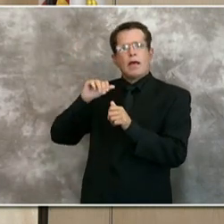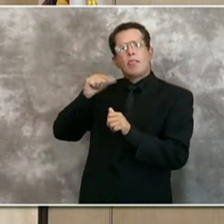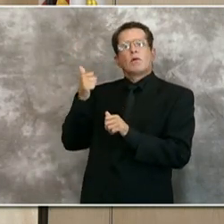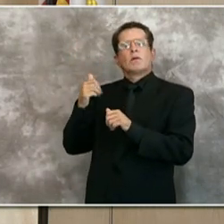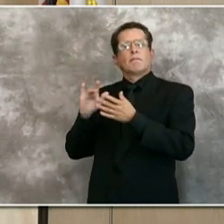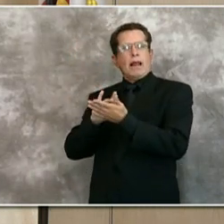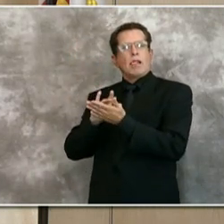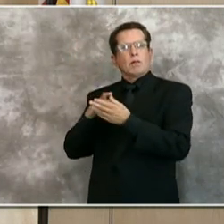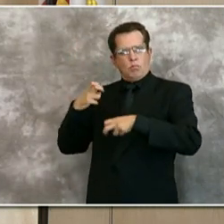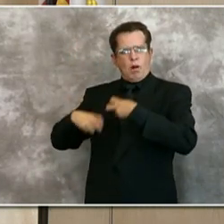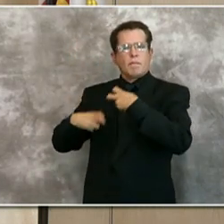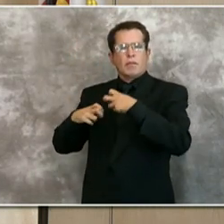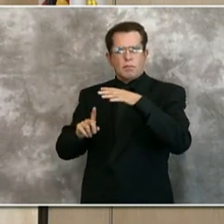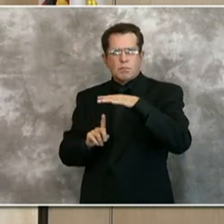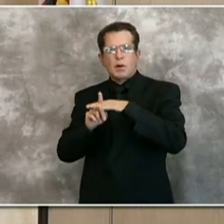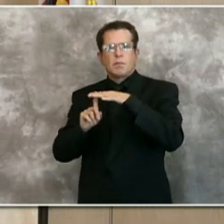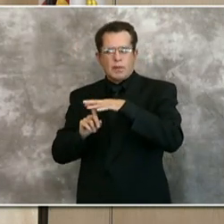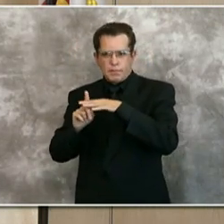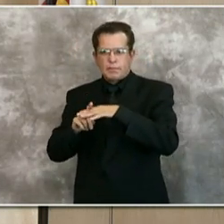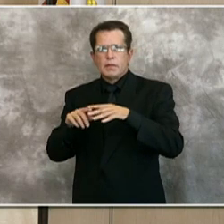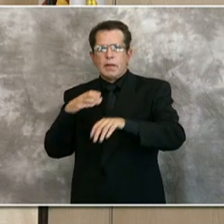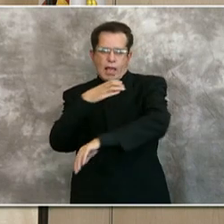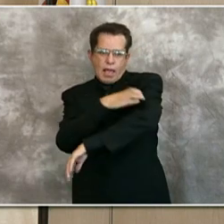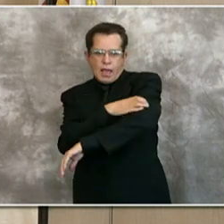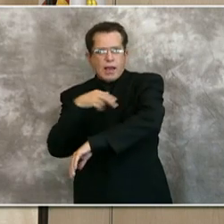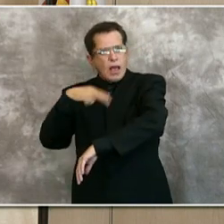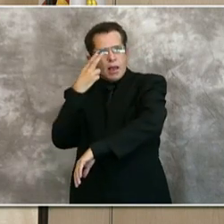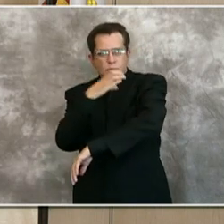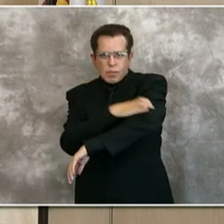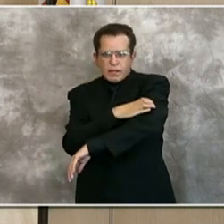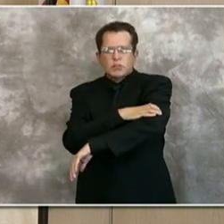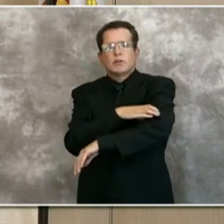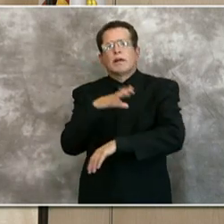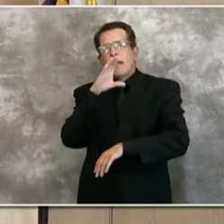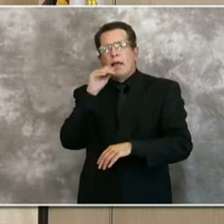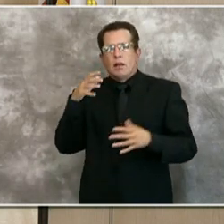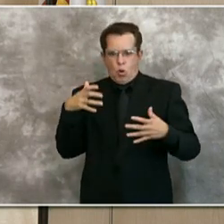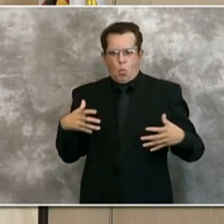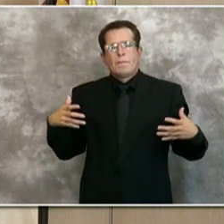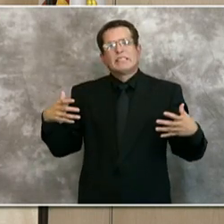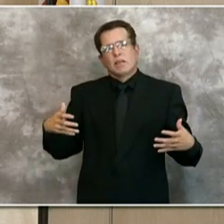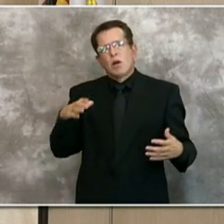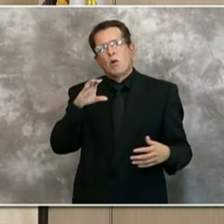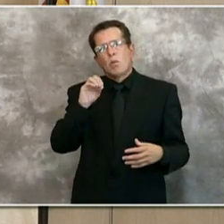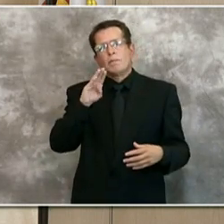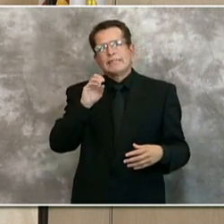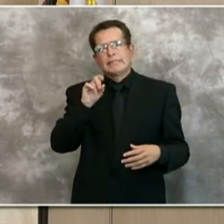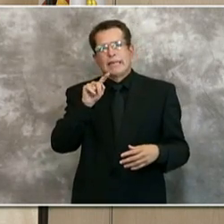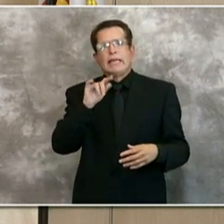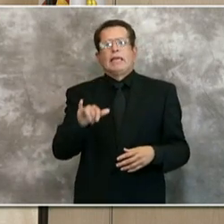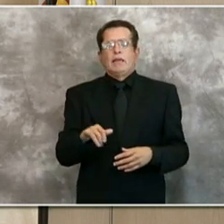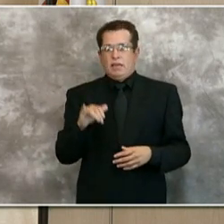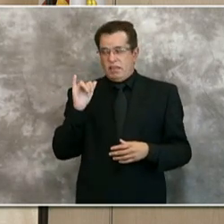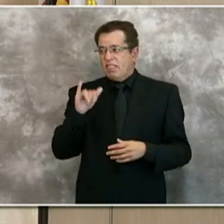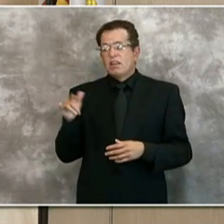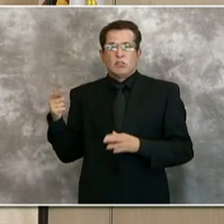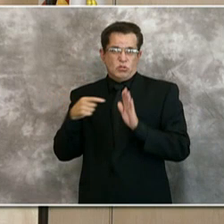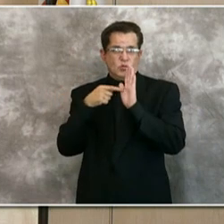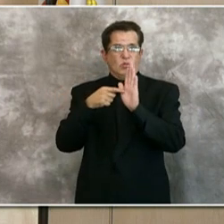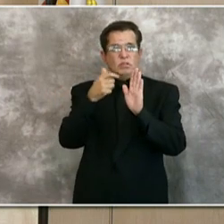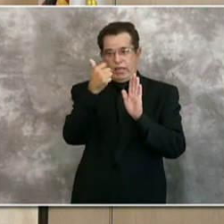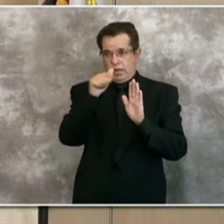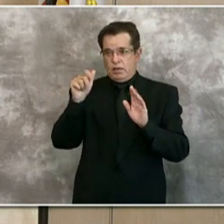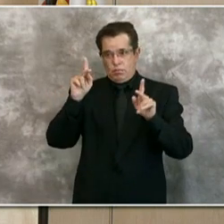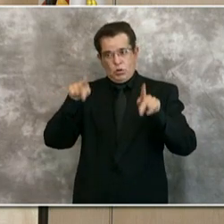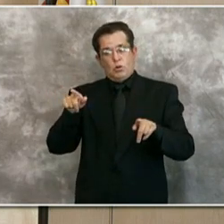including hypertension as well as obesity. These type of conditions predispose individuals to